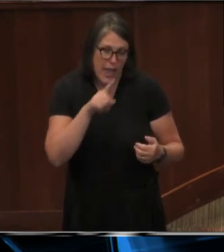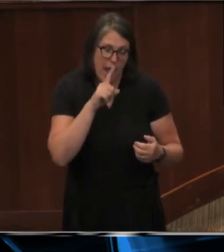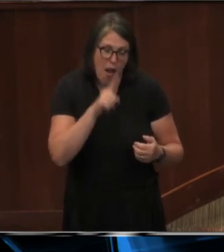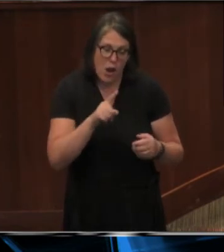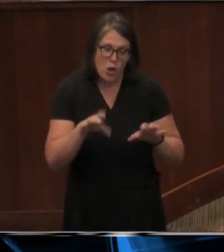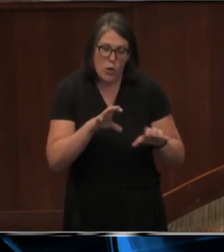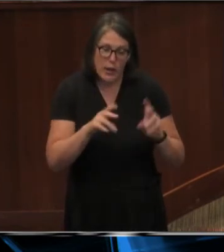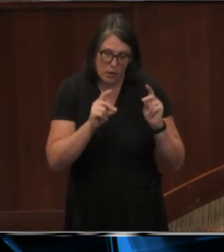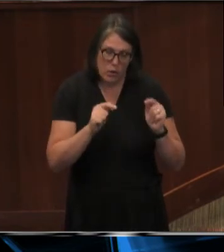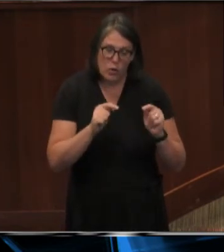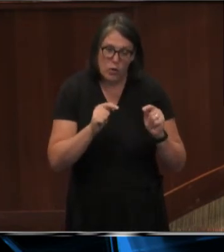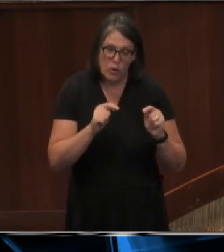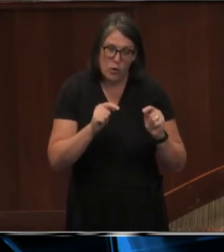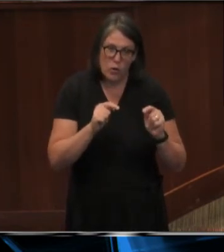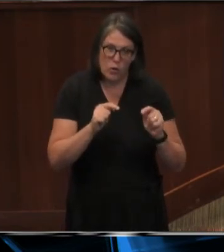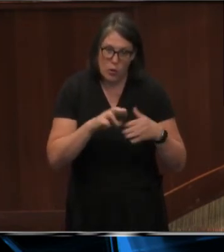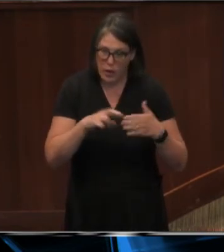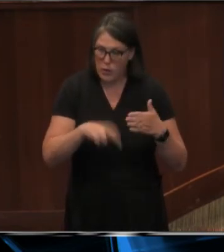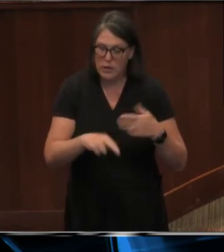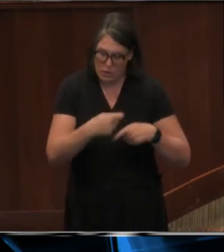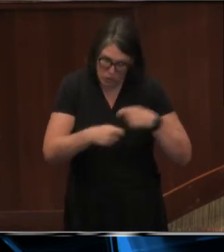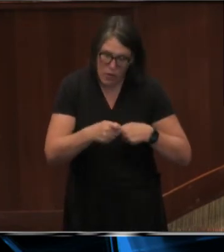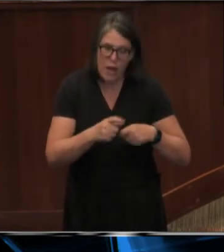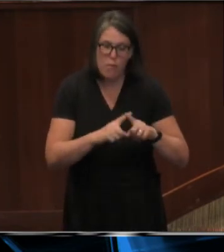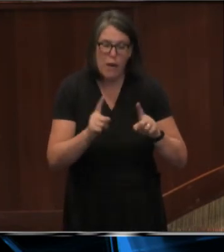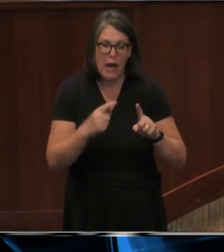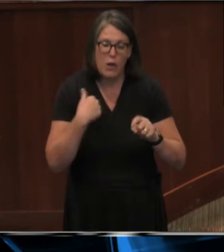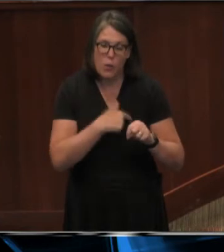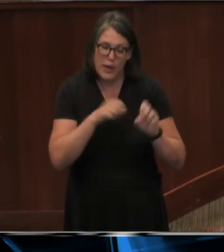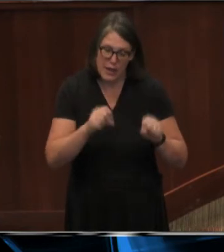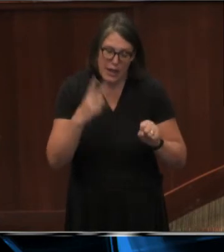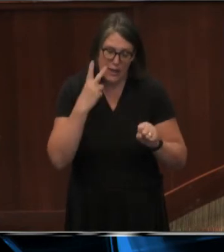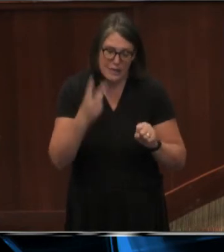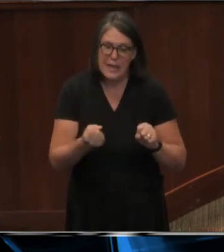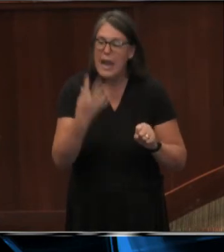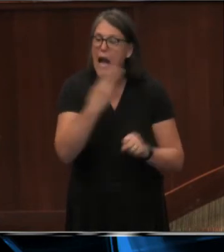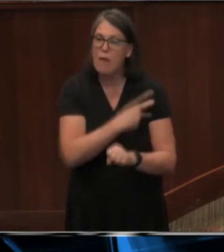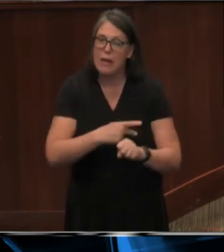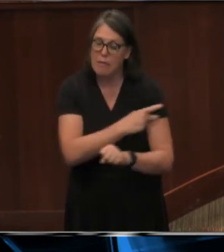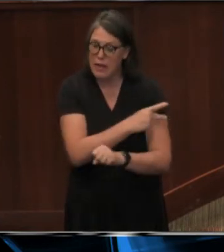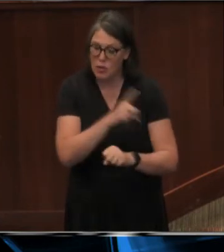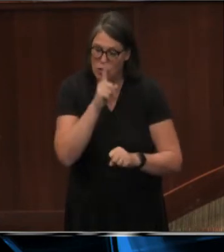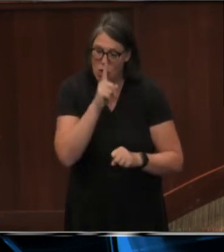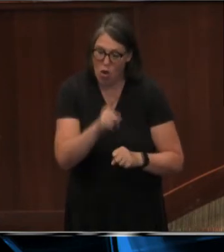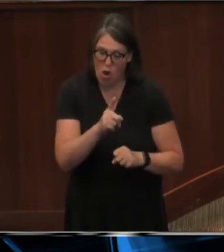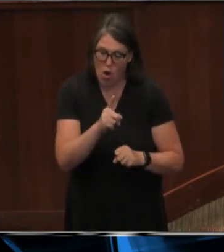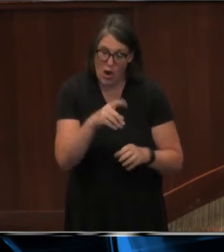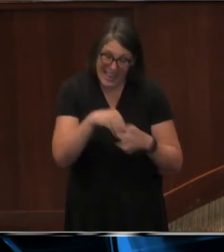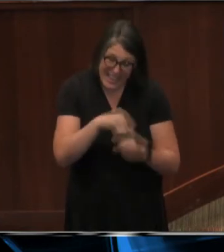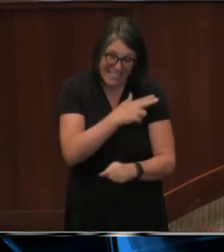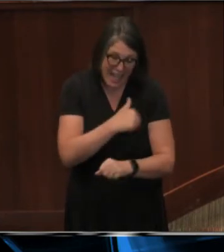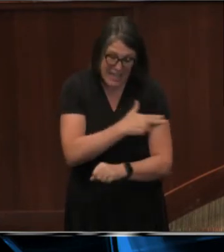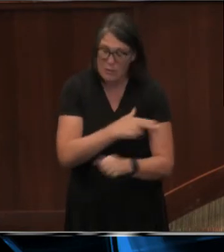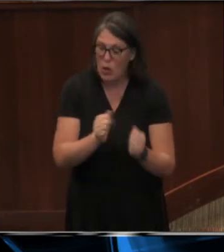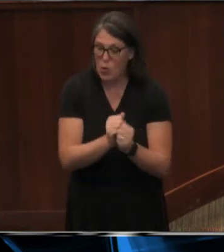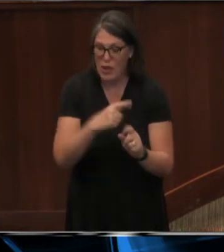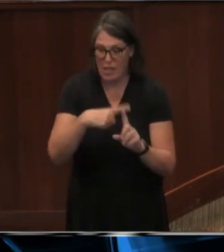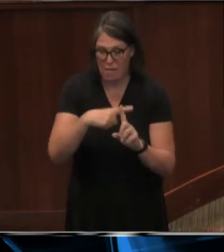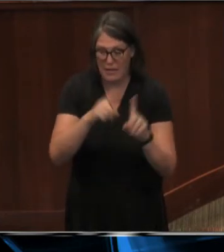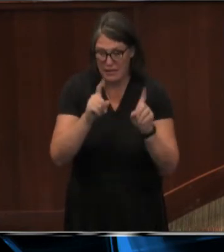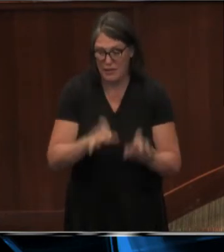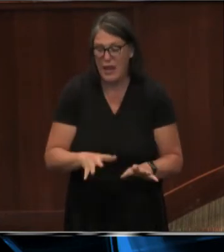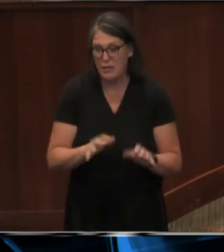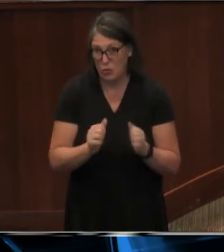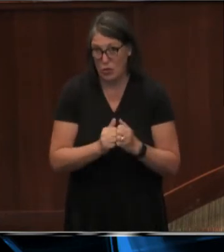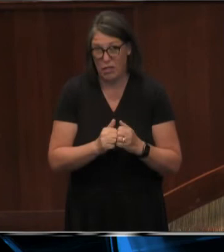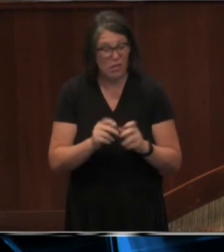turnaround, but we not only are able to see how many patients are in the hospital with a positive test, but those